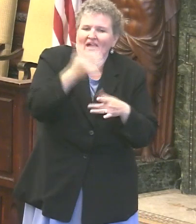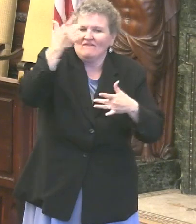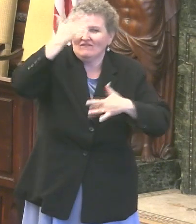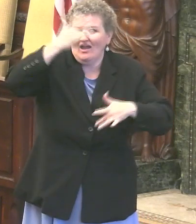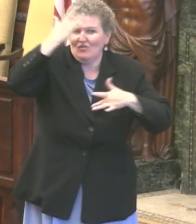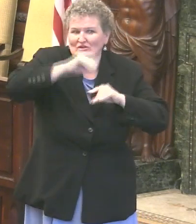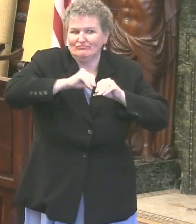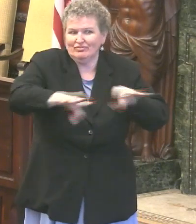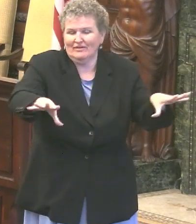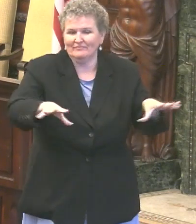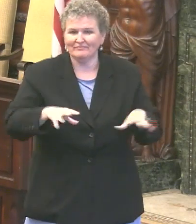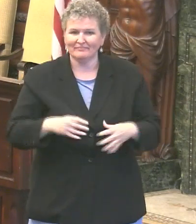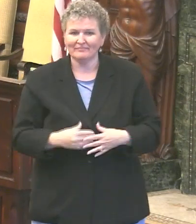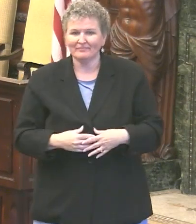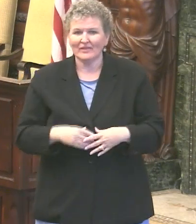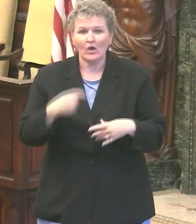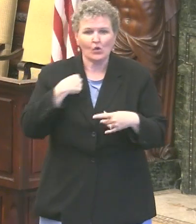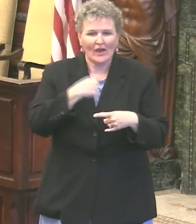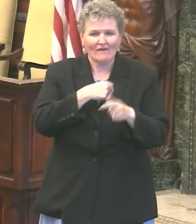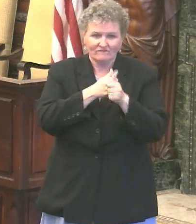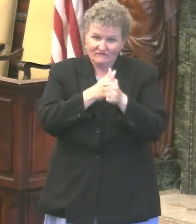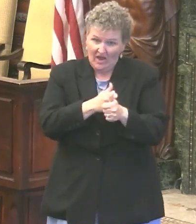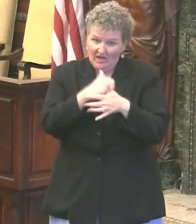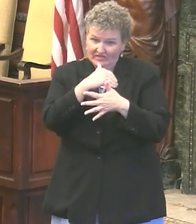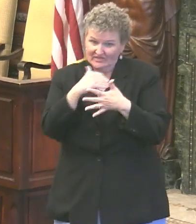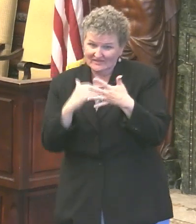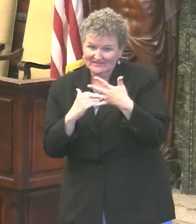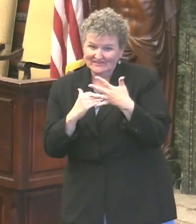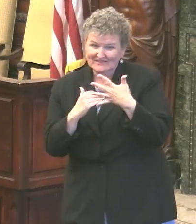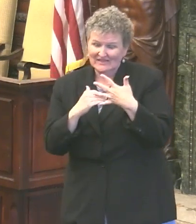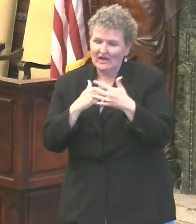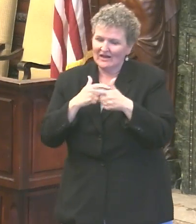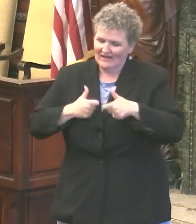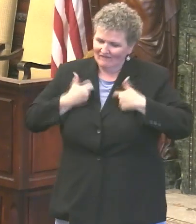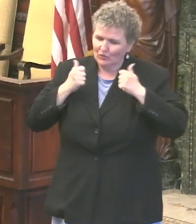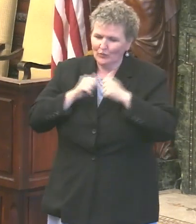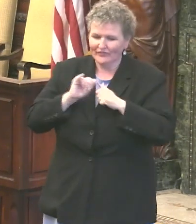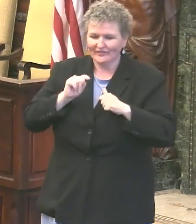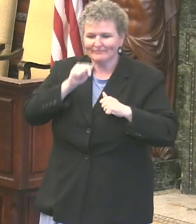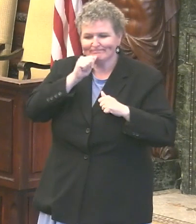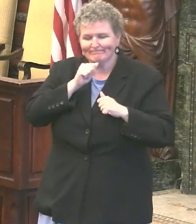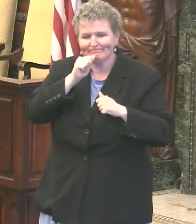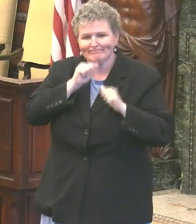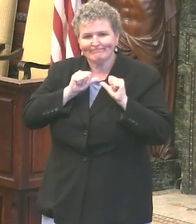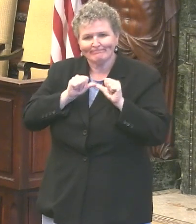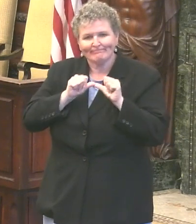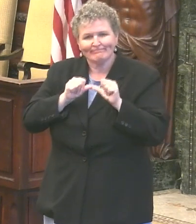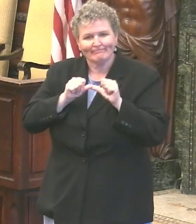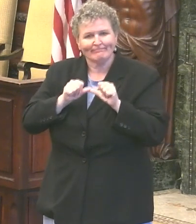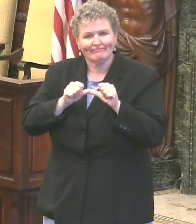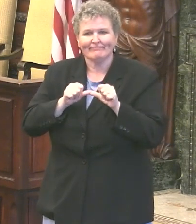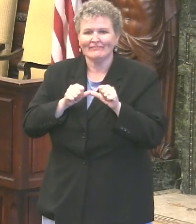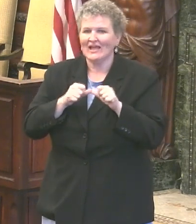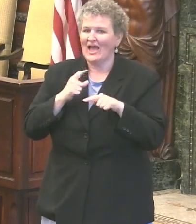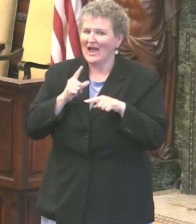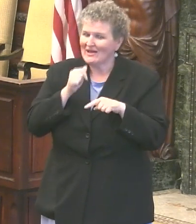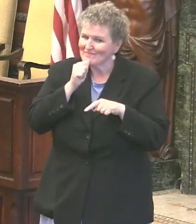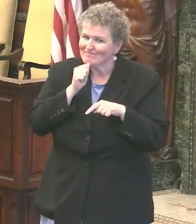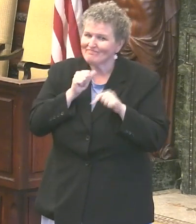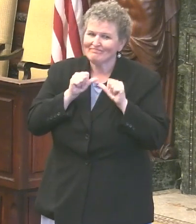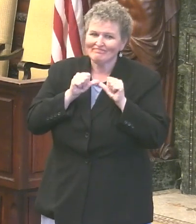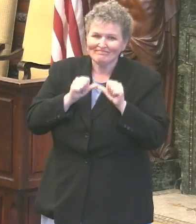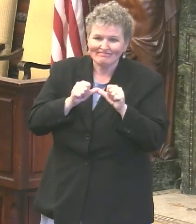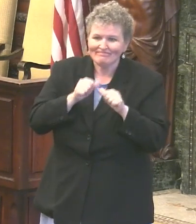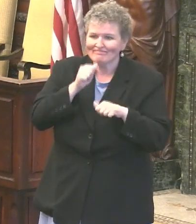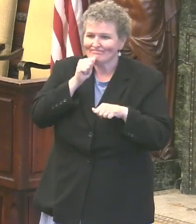that, we can live with it. We've learned to go on about our lives with this virus. We can continue to learn, and we can continue to manage this. And eventually, we'll